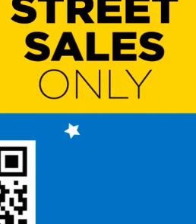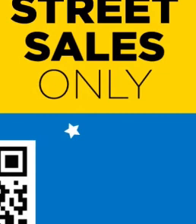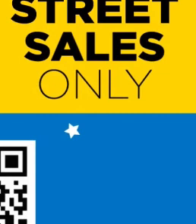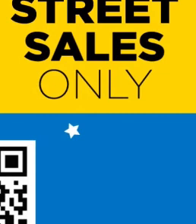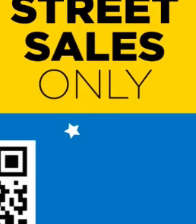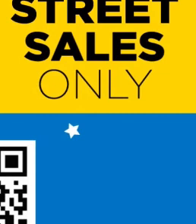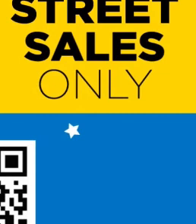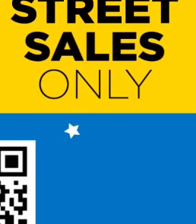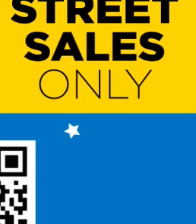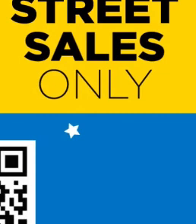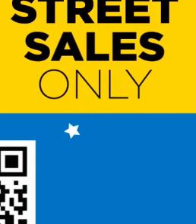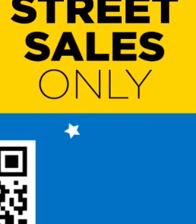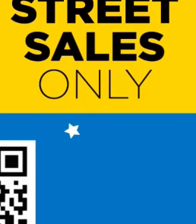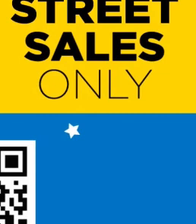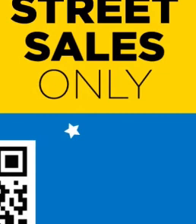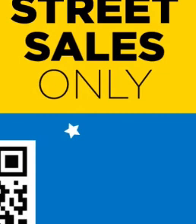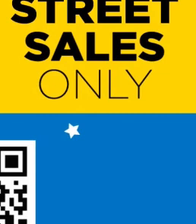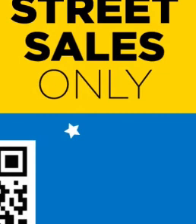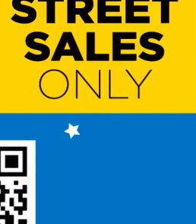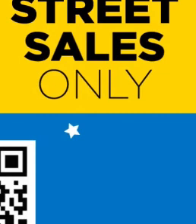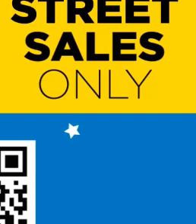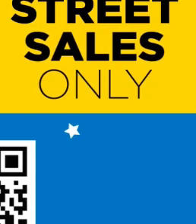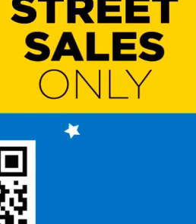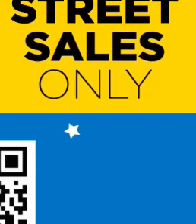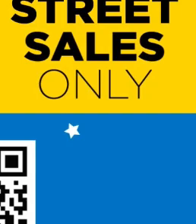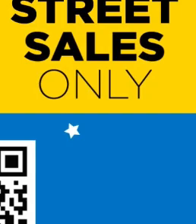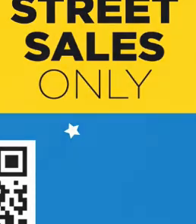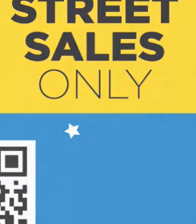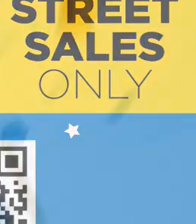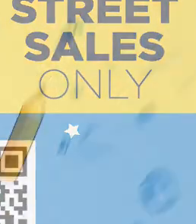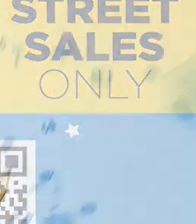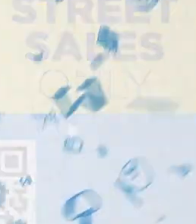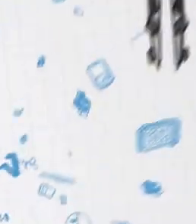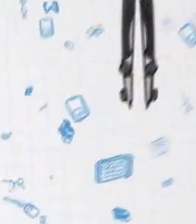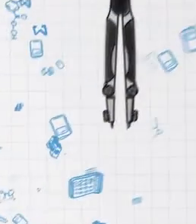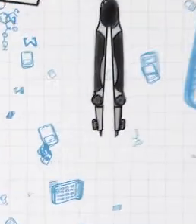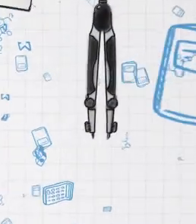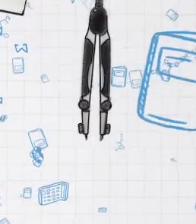watch your daily lesson and other fun activities with Zoe and Zoshi.